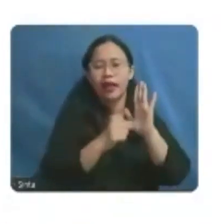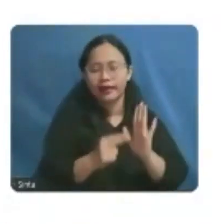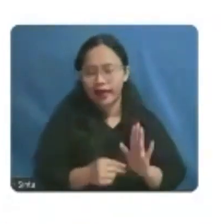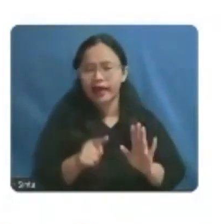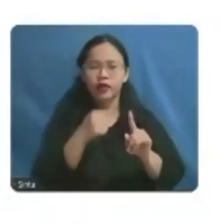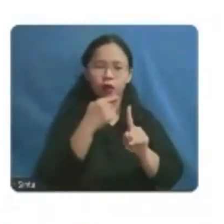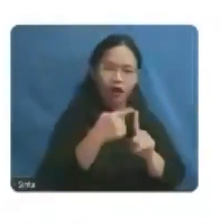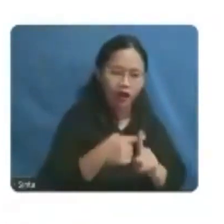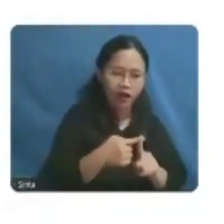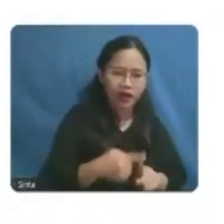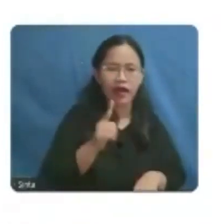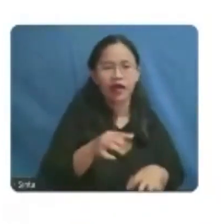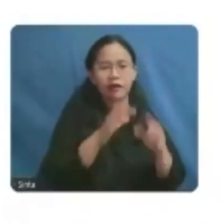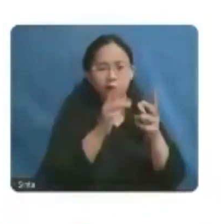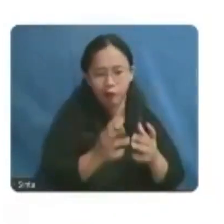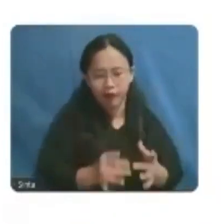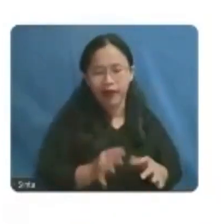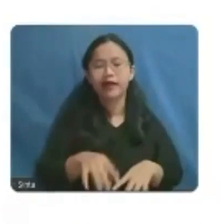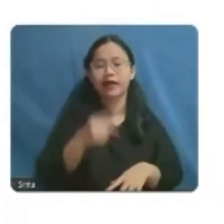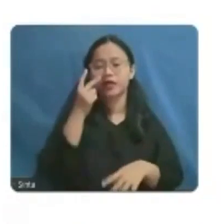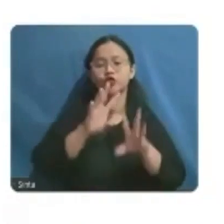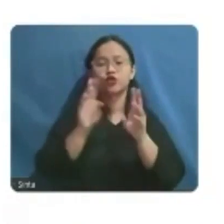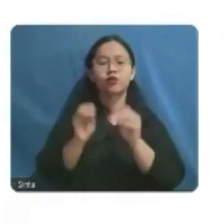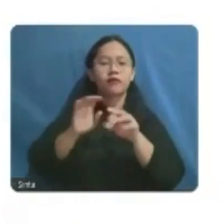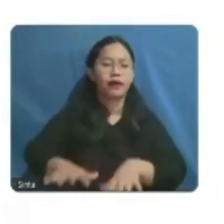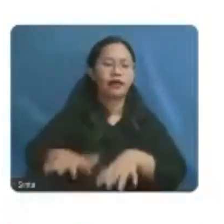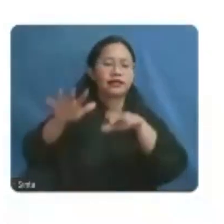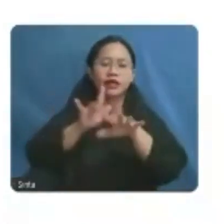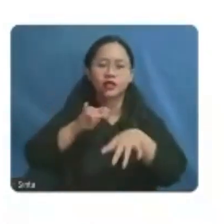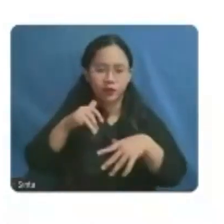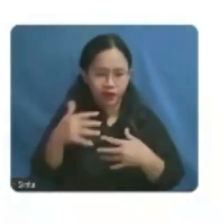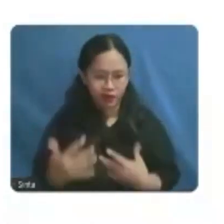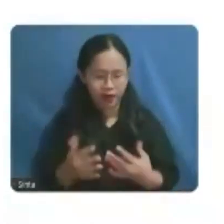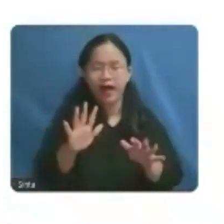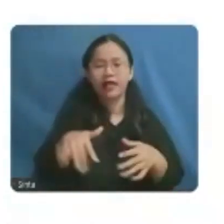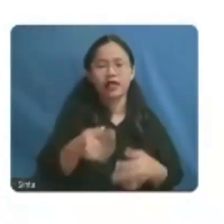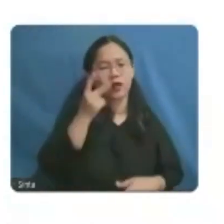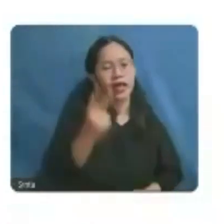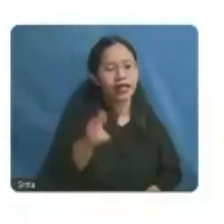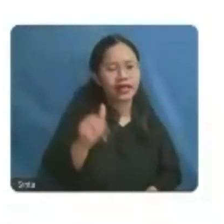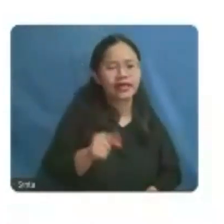and then impact on children's health. And